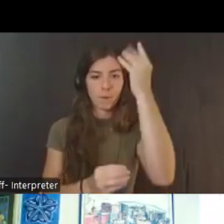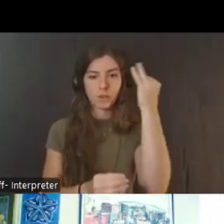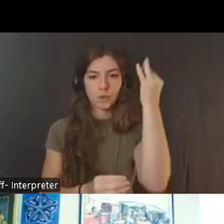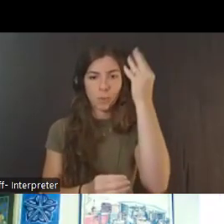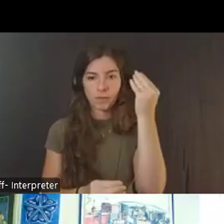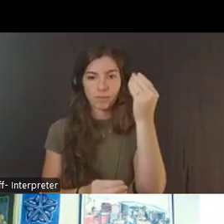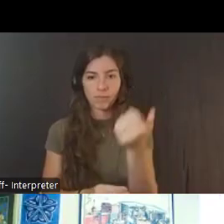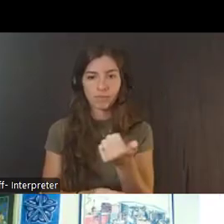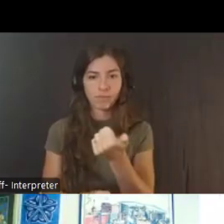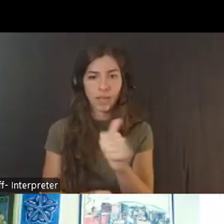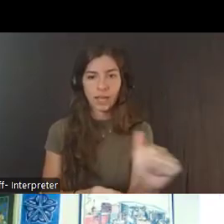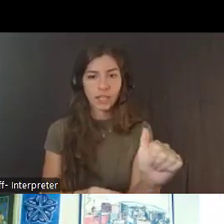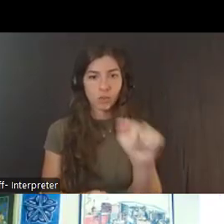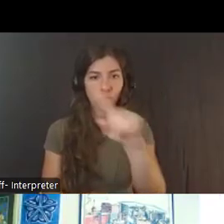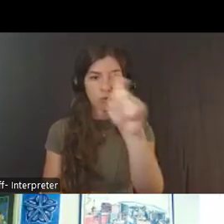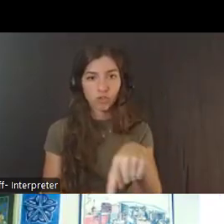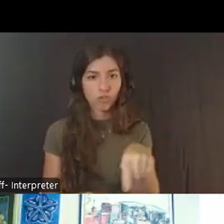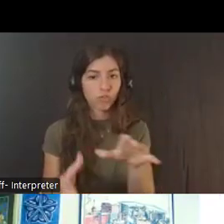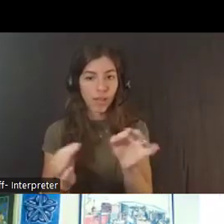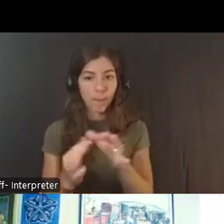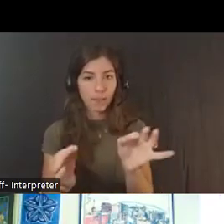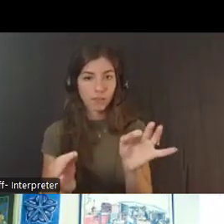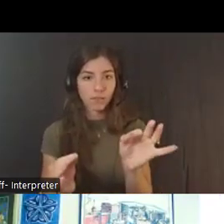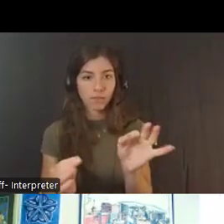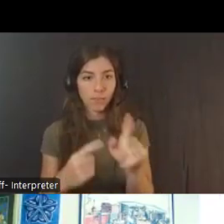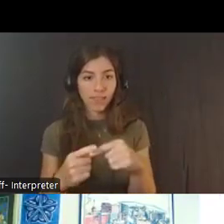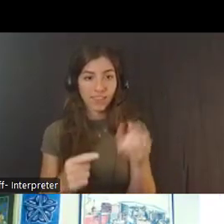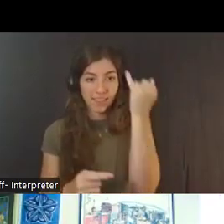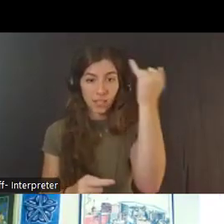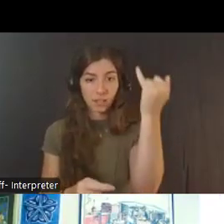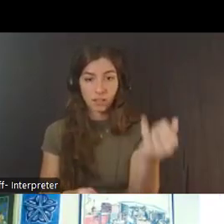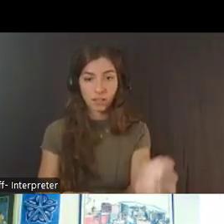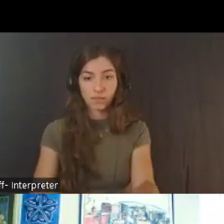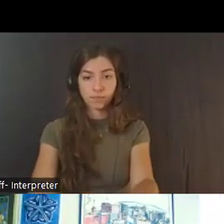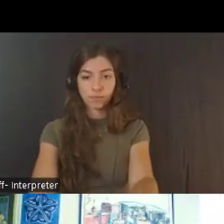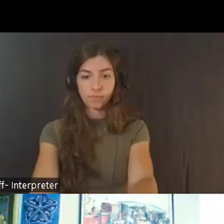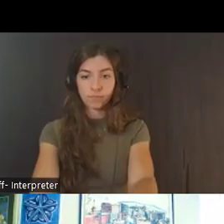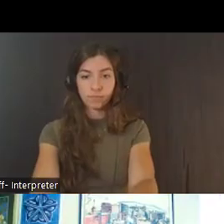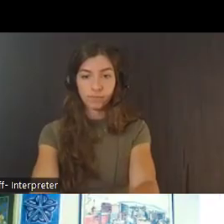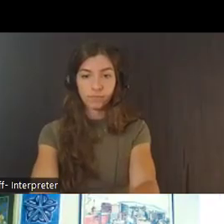any questions or comments about those ideas?